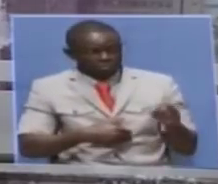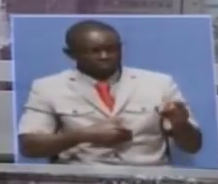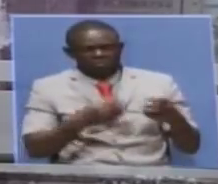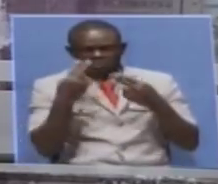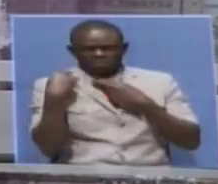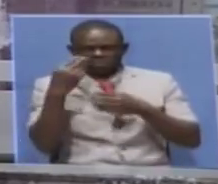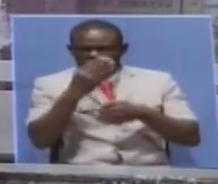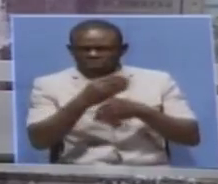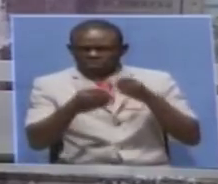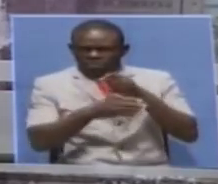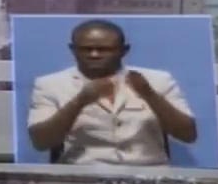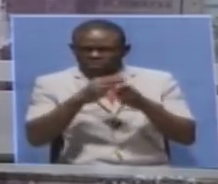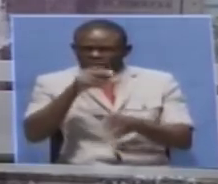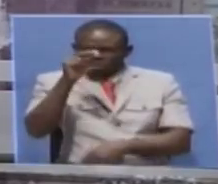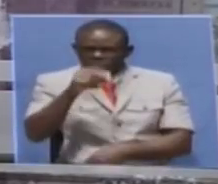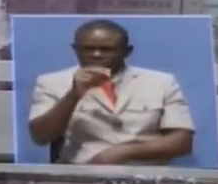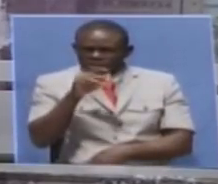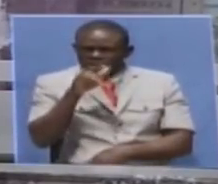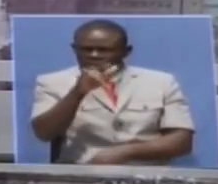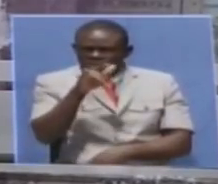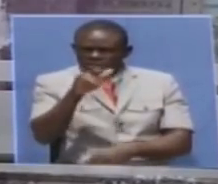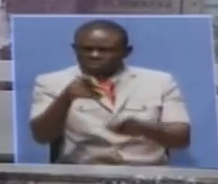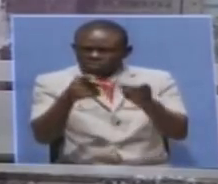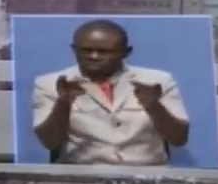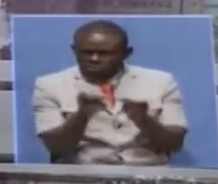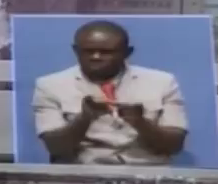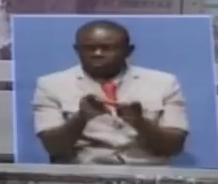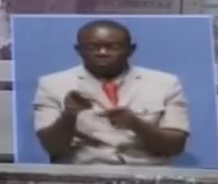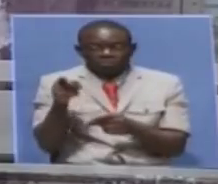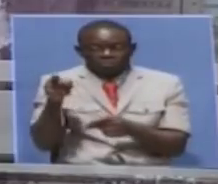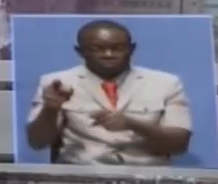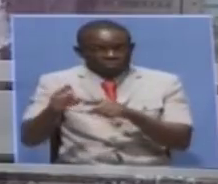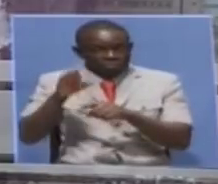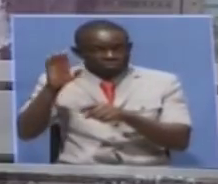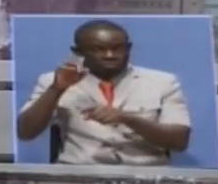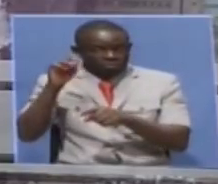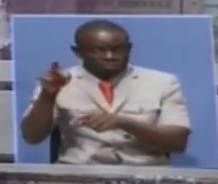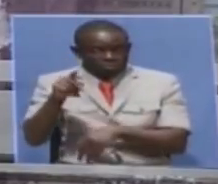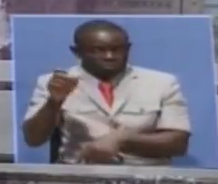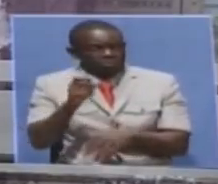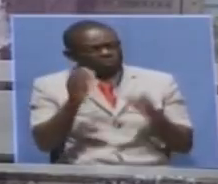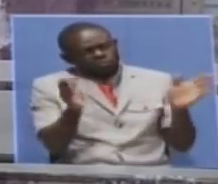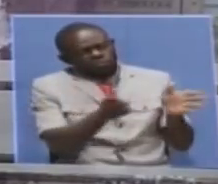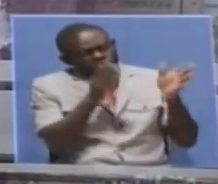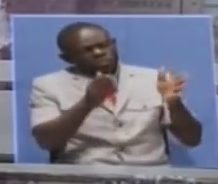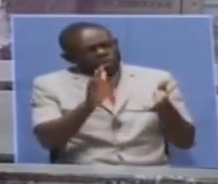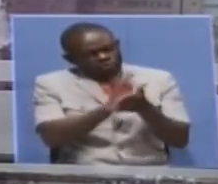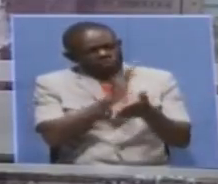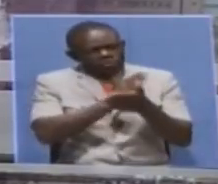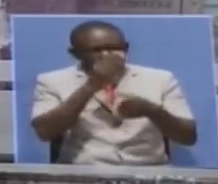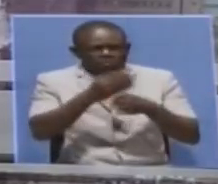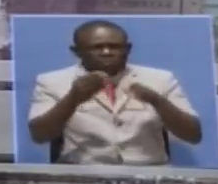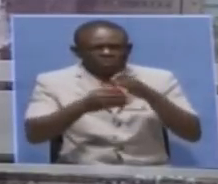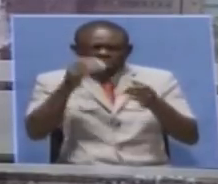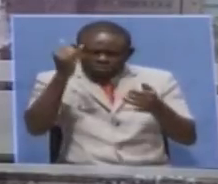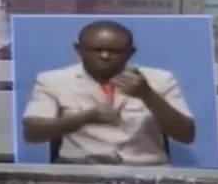the multi-million-dollar Ndola International Airport, to beat the deadline. Mr. Nundwe, who toured the